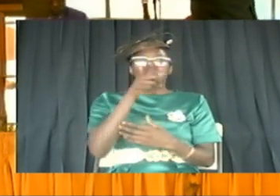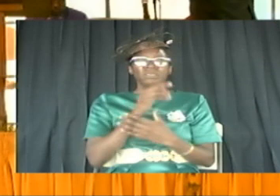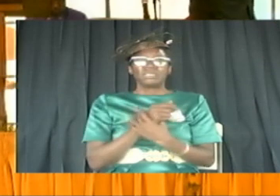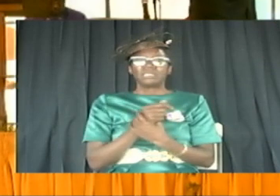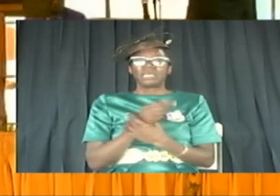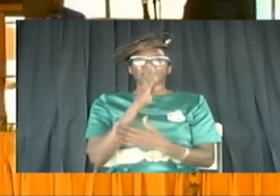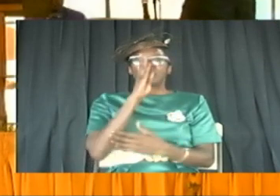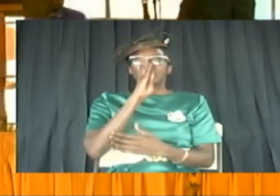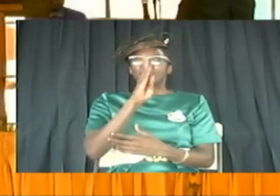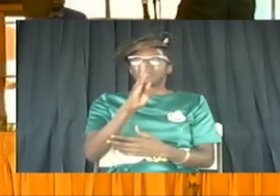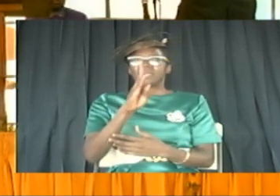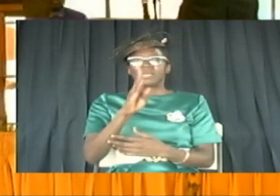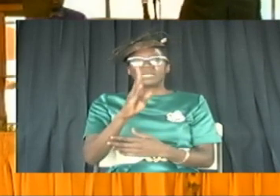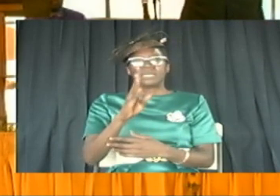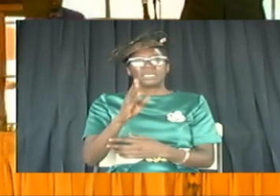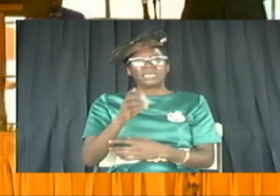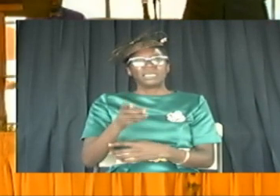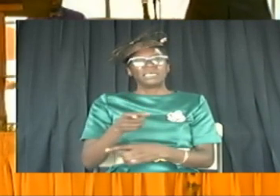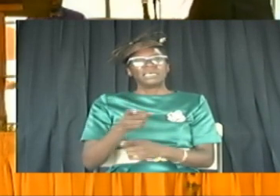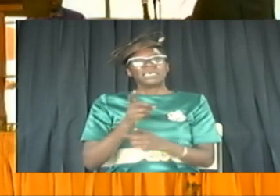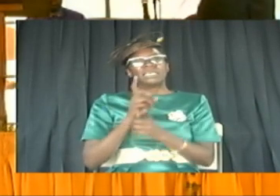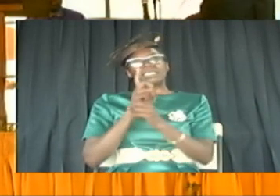be dedicated